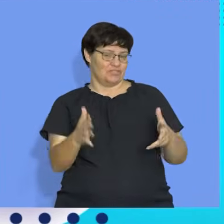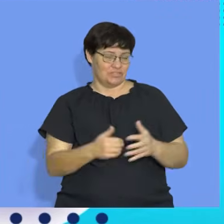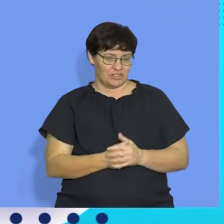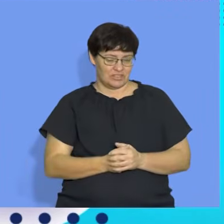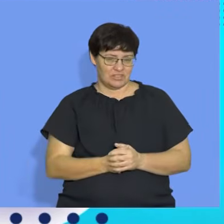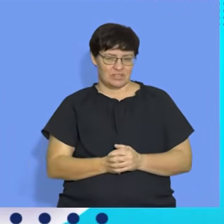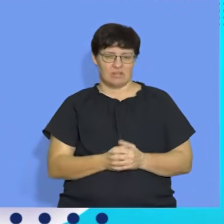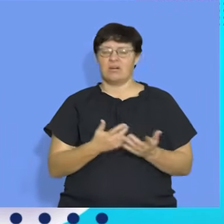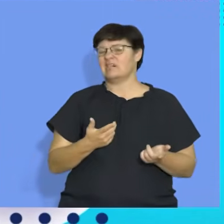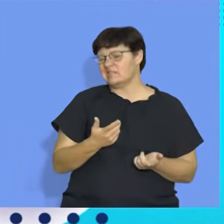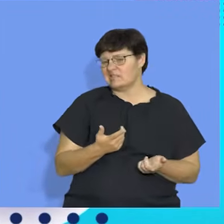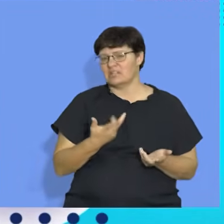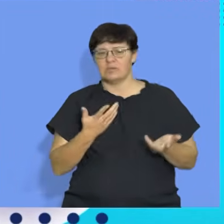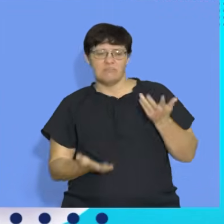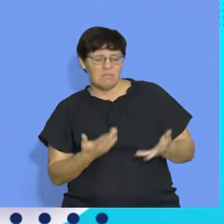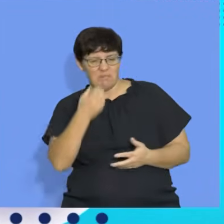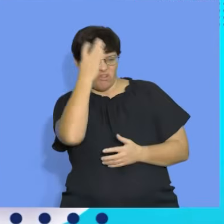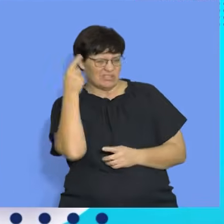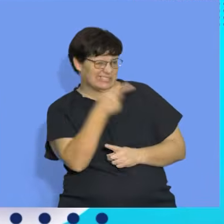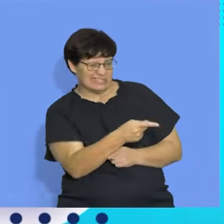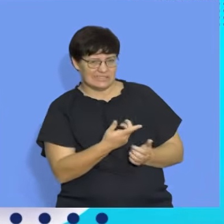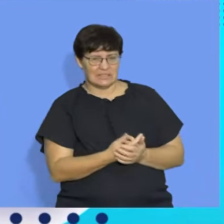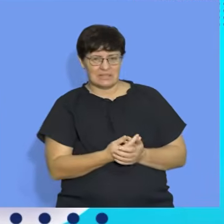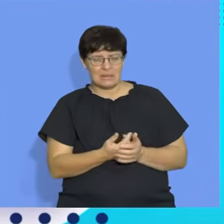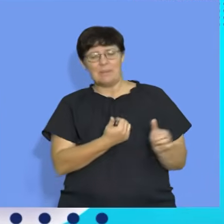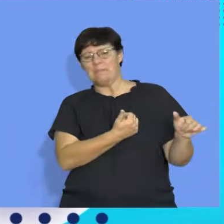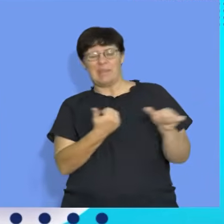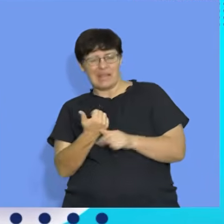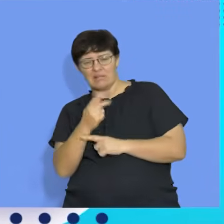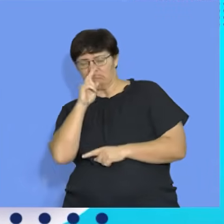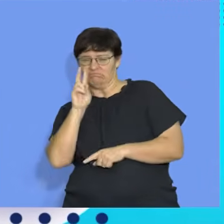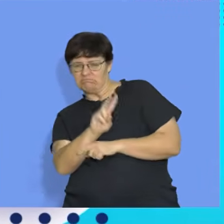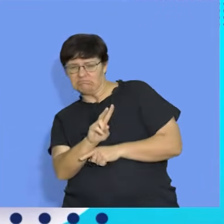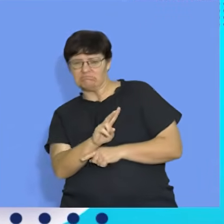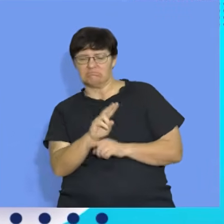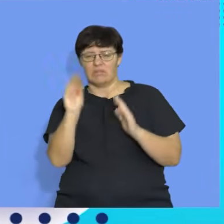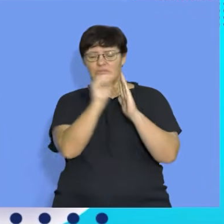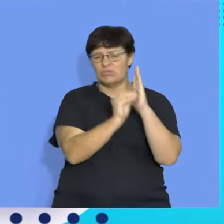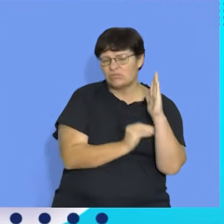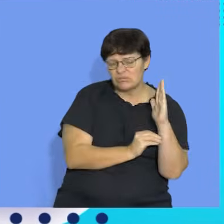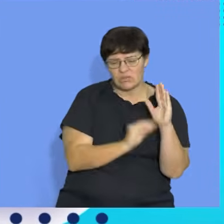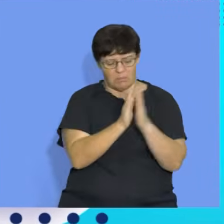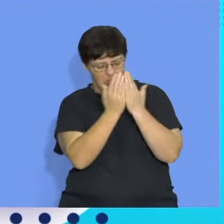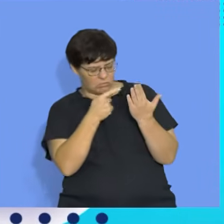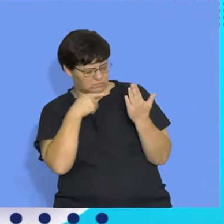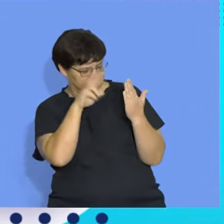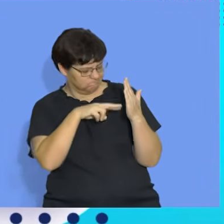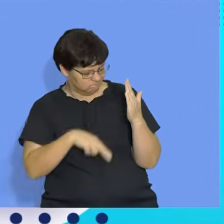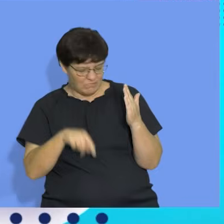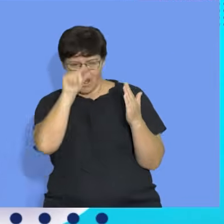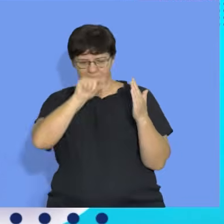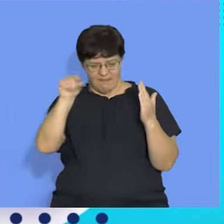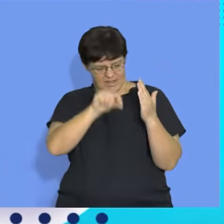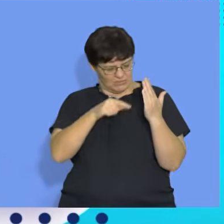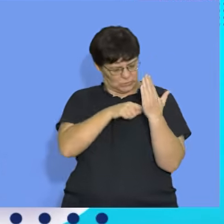maybe this time, oh, I forgot about that, and let's go back, check on our notes, check on our textbooks, right. Underline it, highlight it.